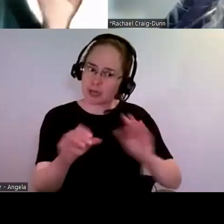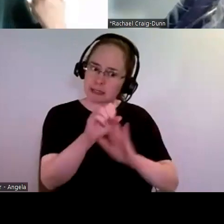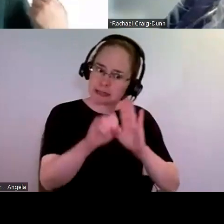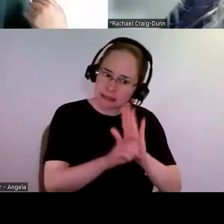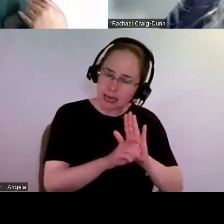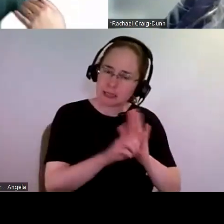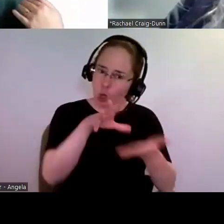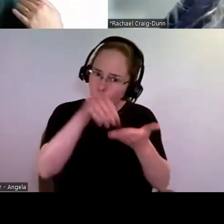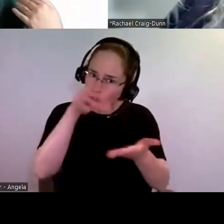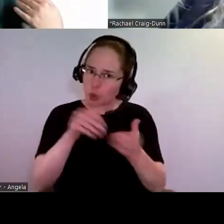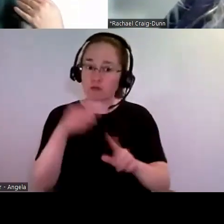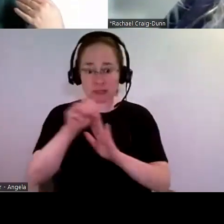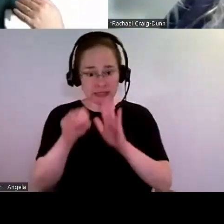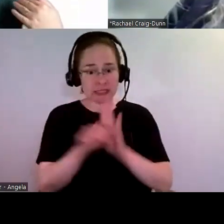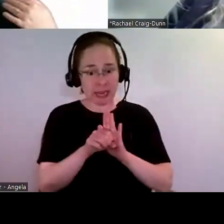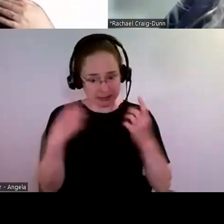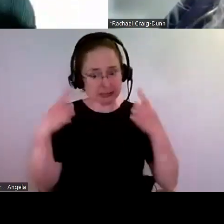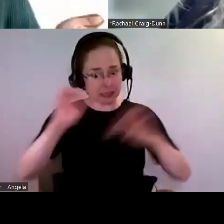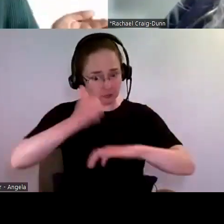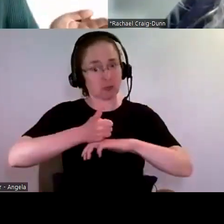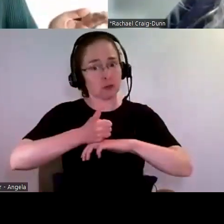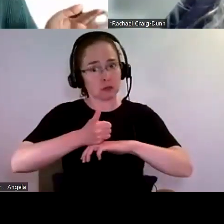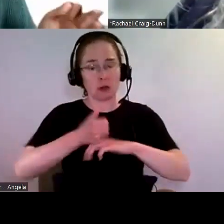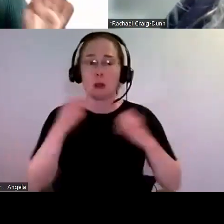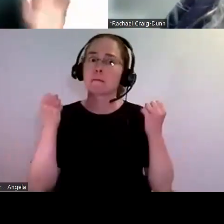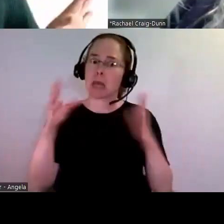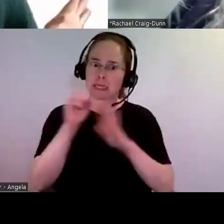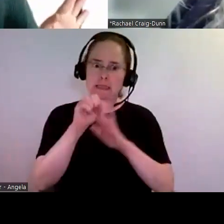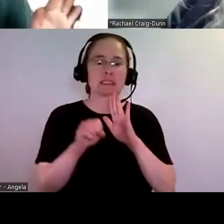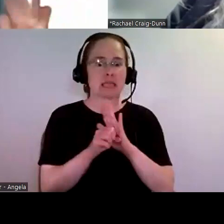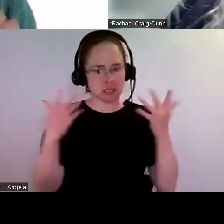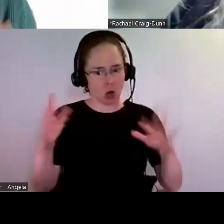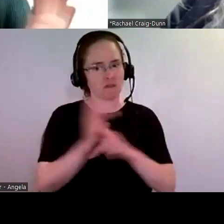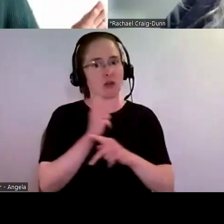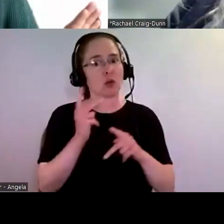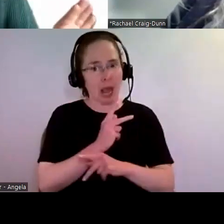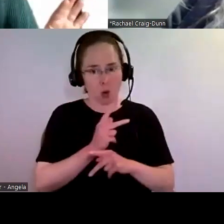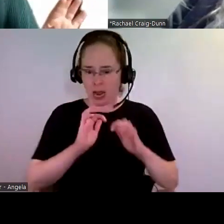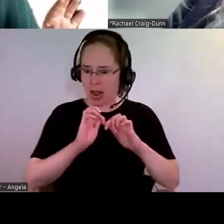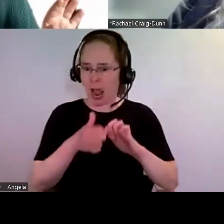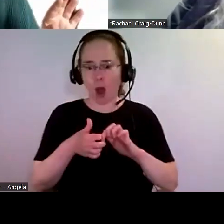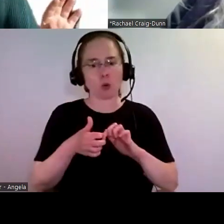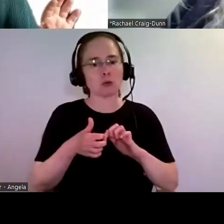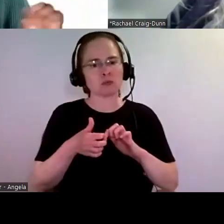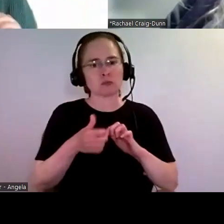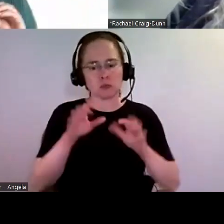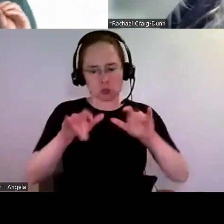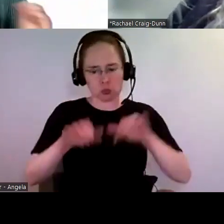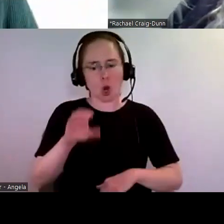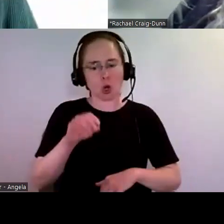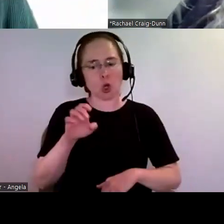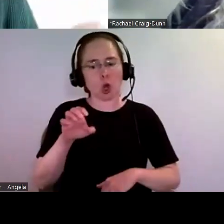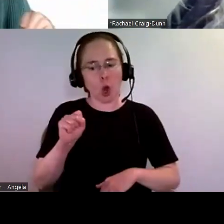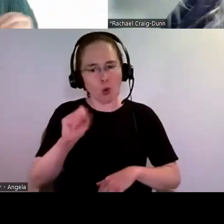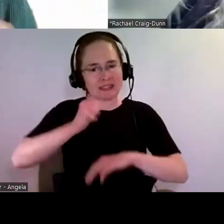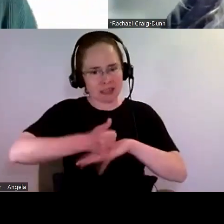and learning from states that are doing this successfully. There are so many states that have figured out how to get those codes so that